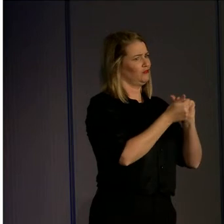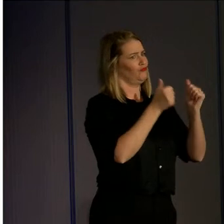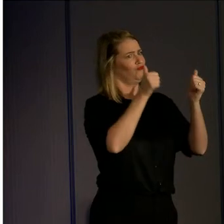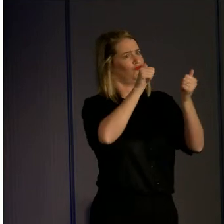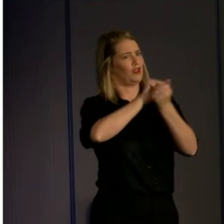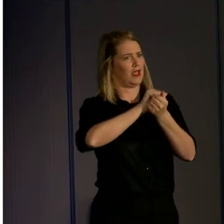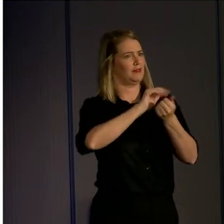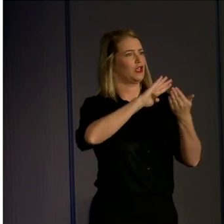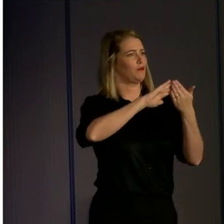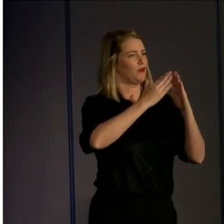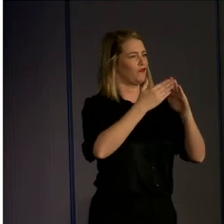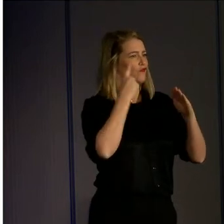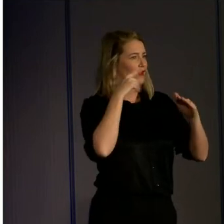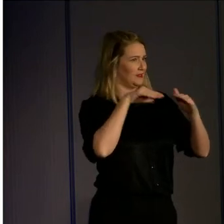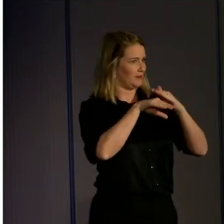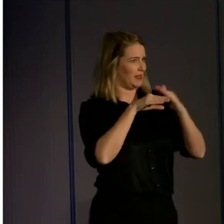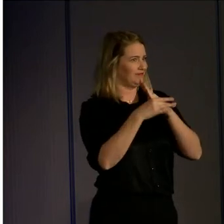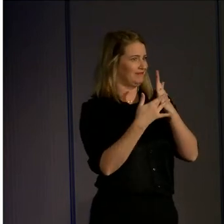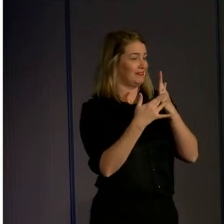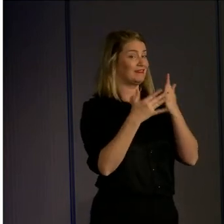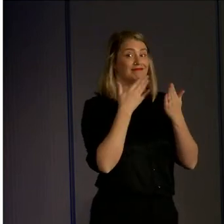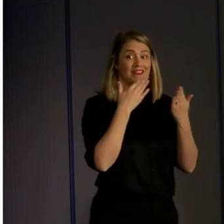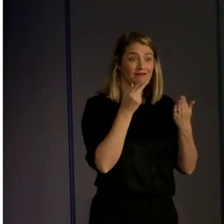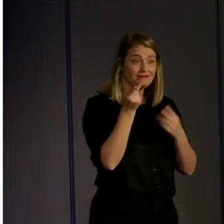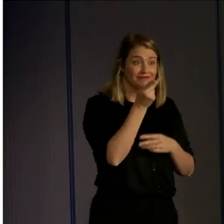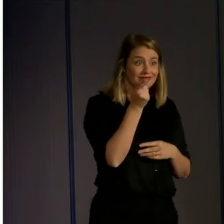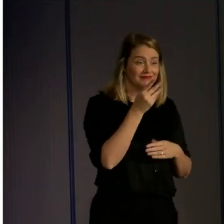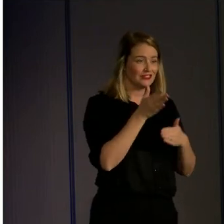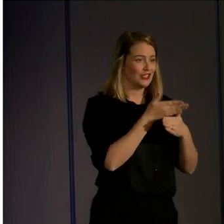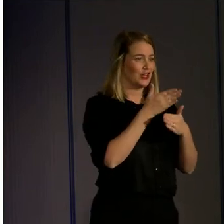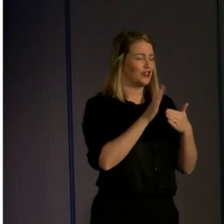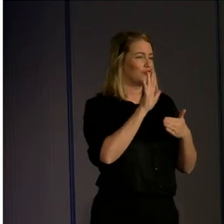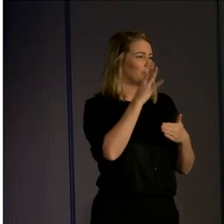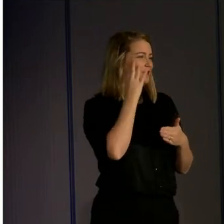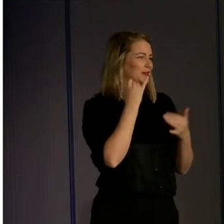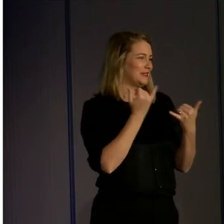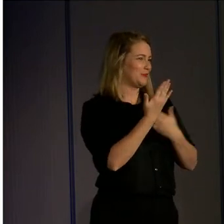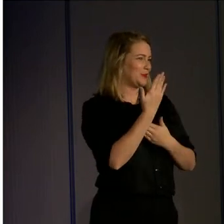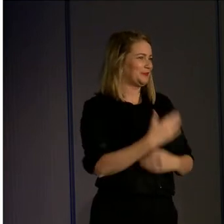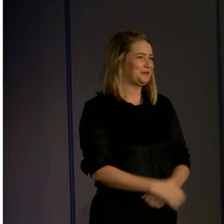design community. Thank you, Ted and Jennison, for sharing your experiences this morning.